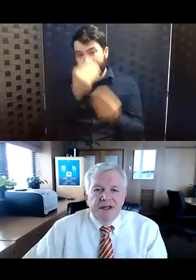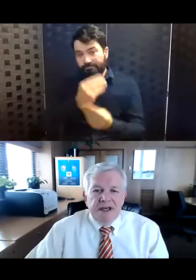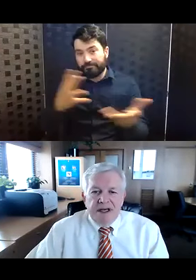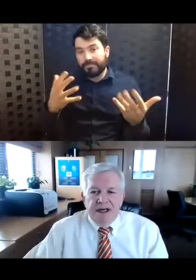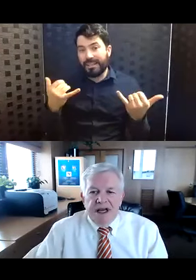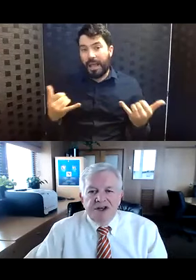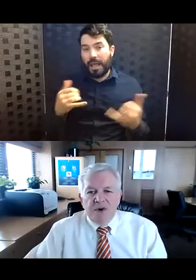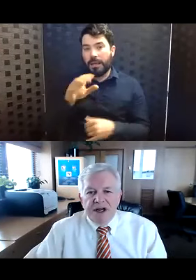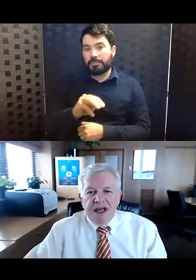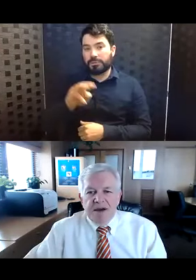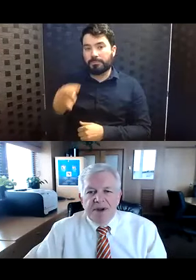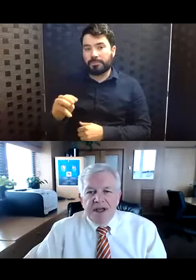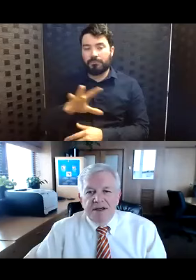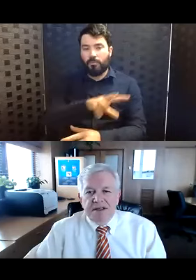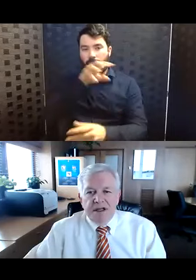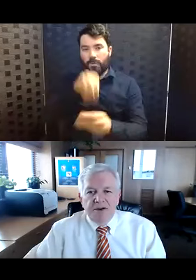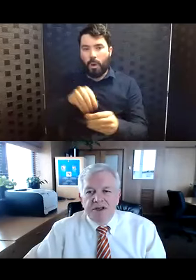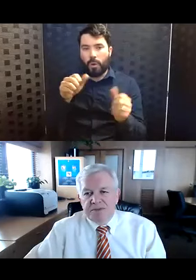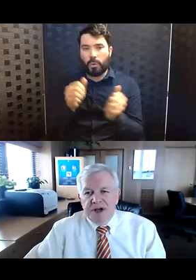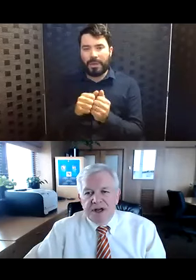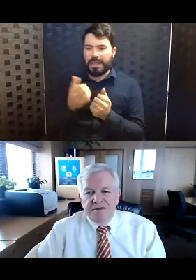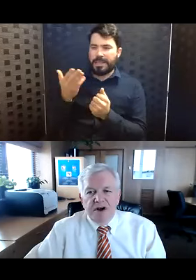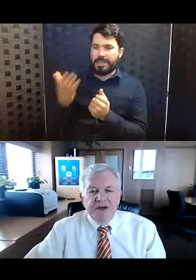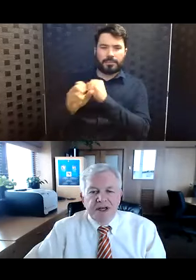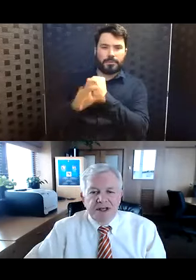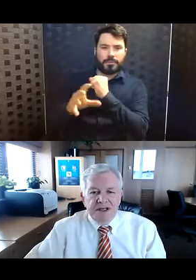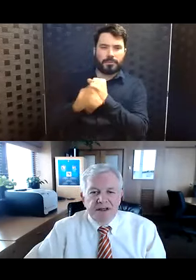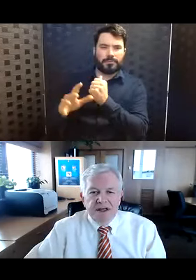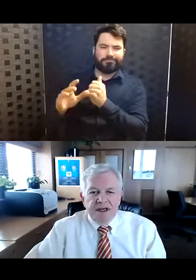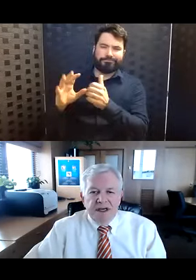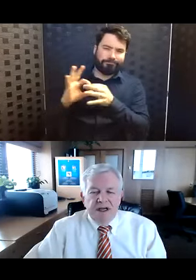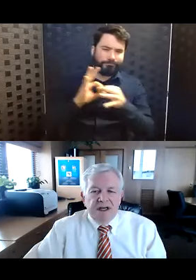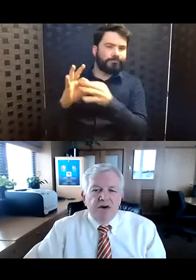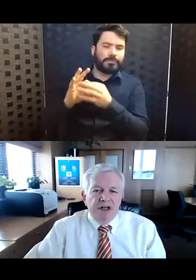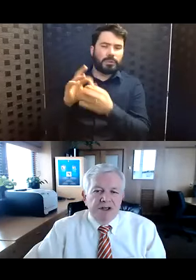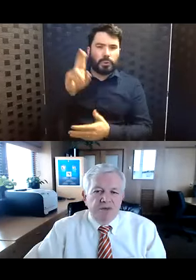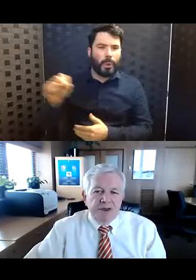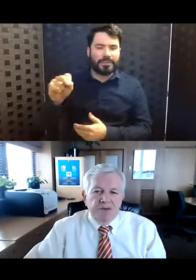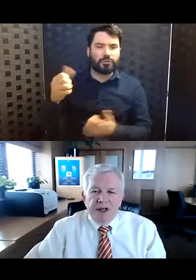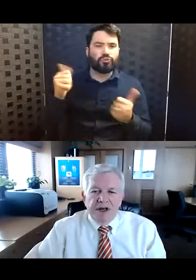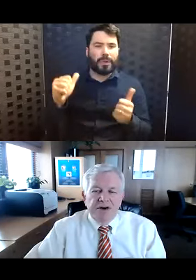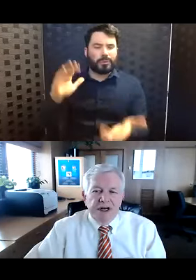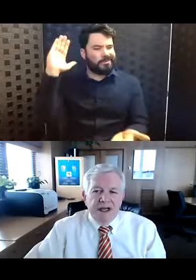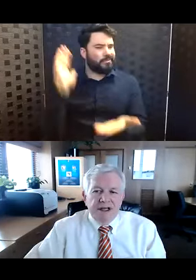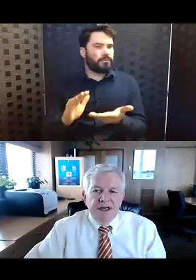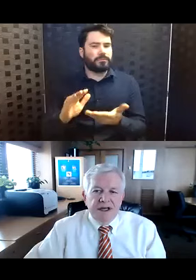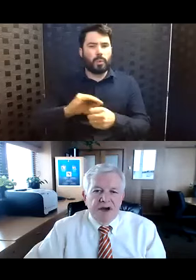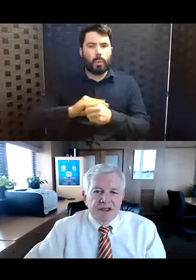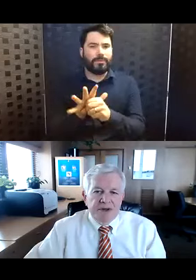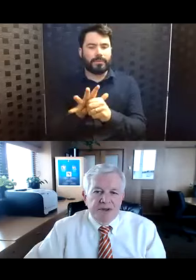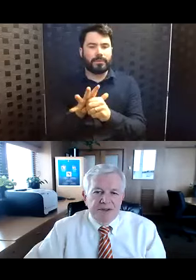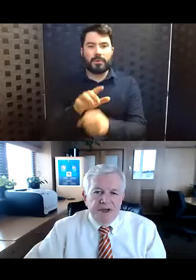participating in a nationwide campaign to slow the spread of COVID-19. In a coalition with 119